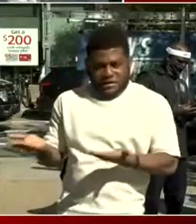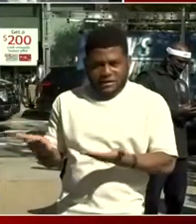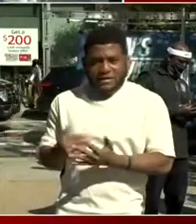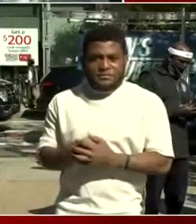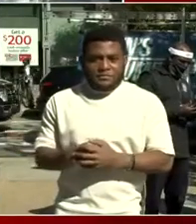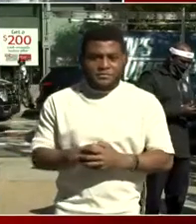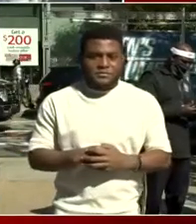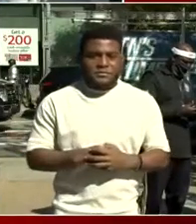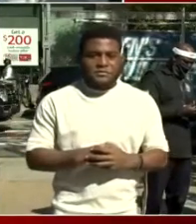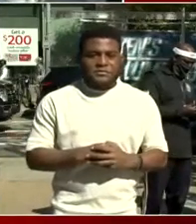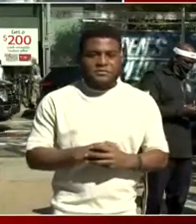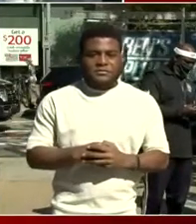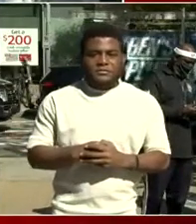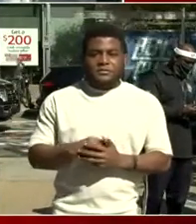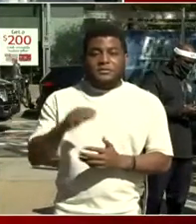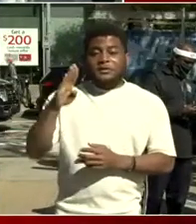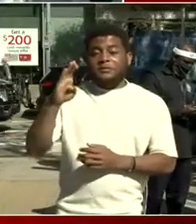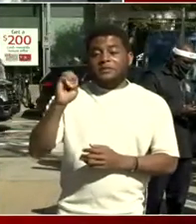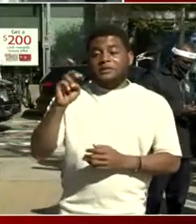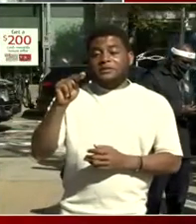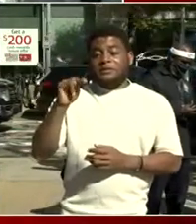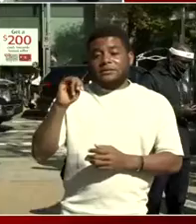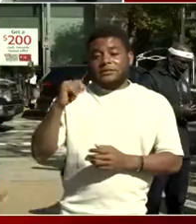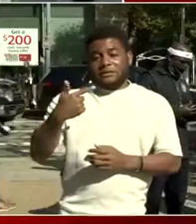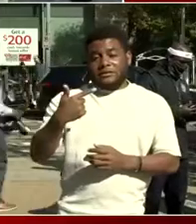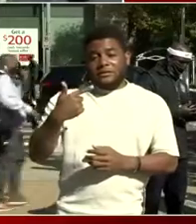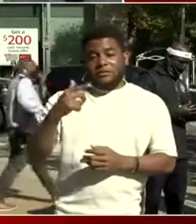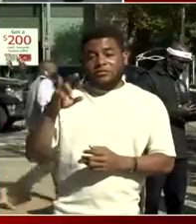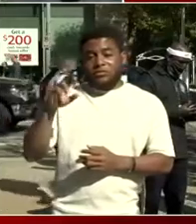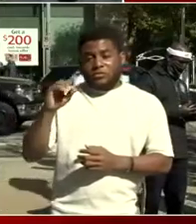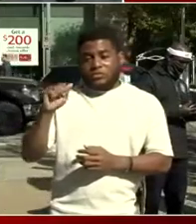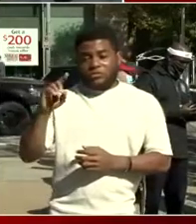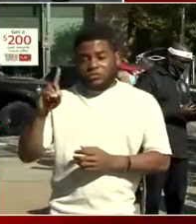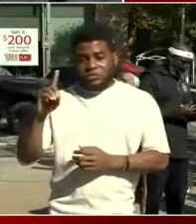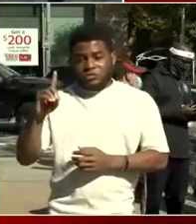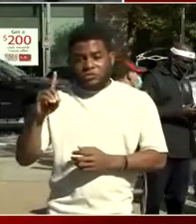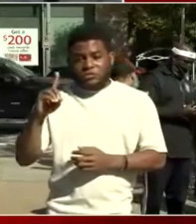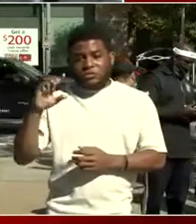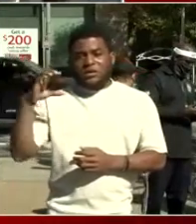The Benning Road Corridor in the 6th District will be led by Captain Matthew